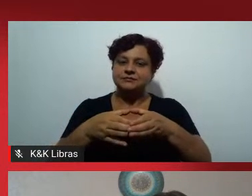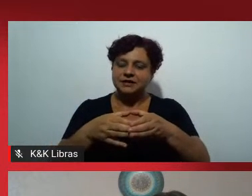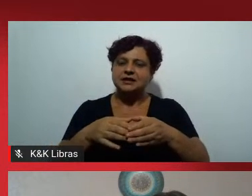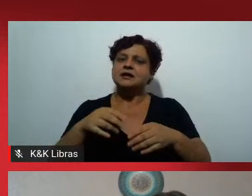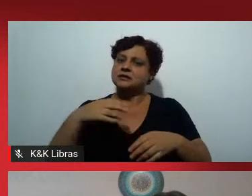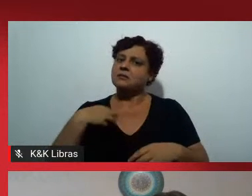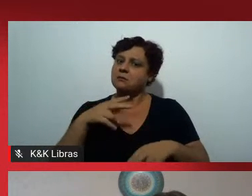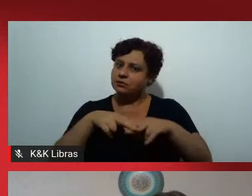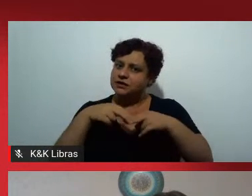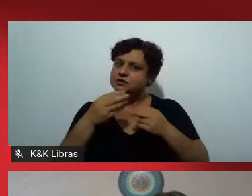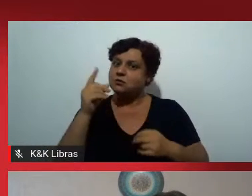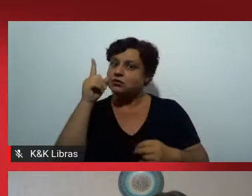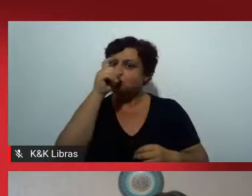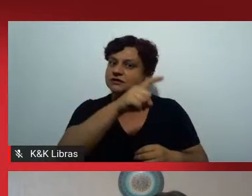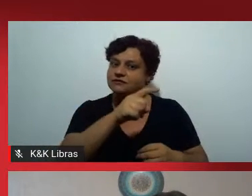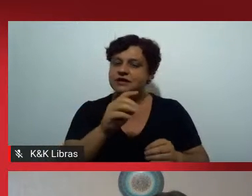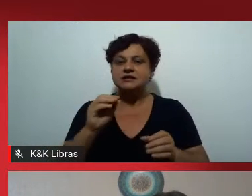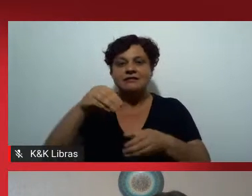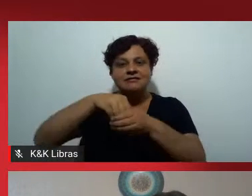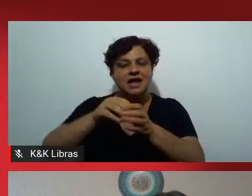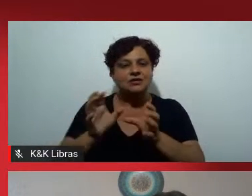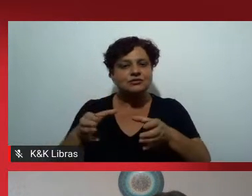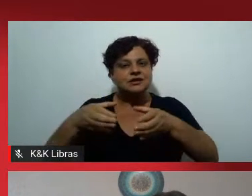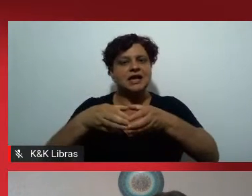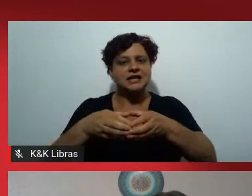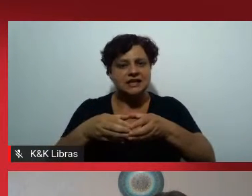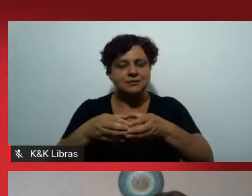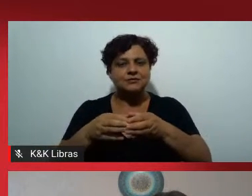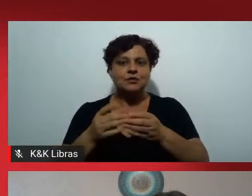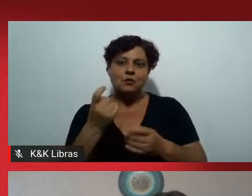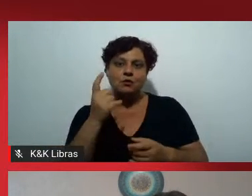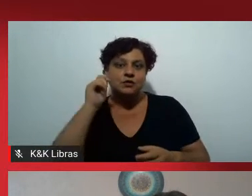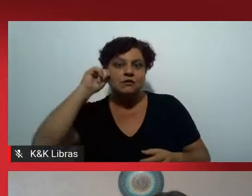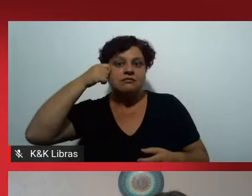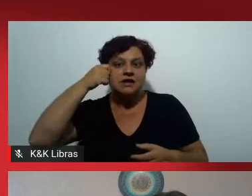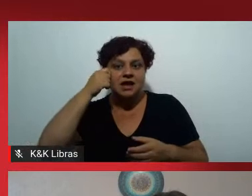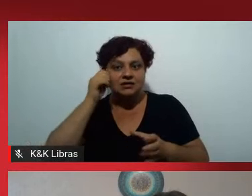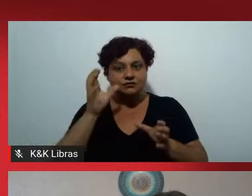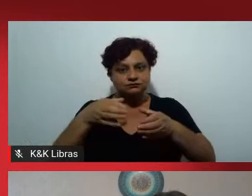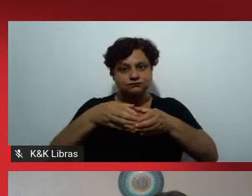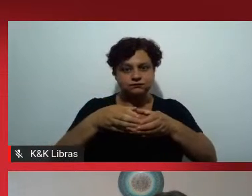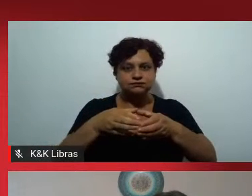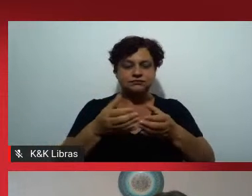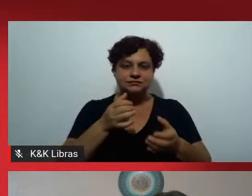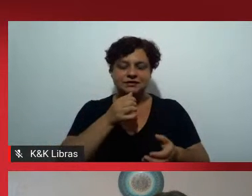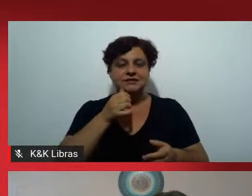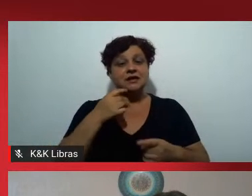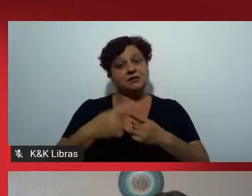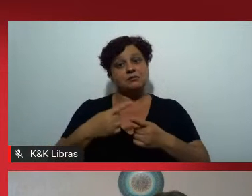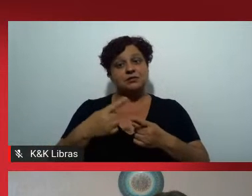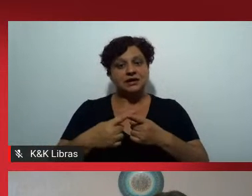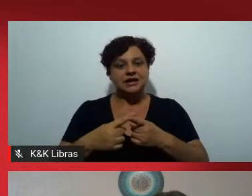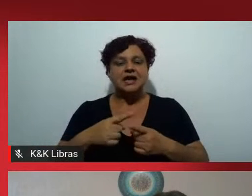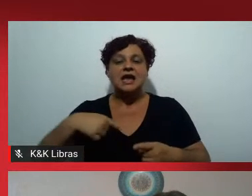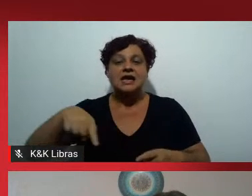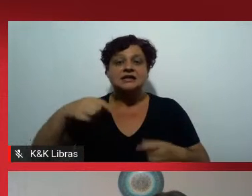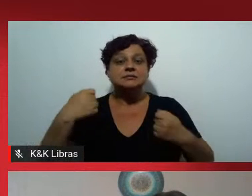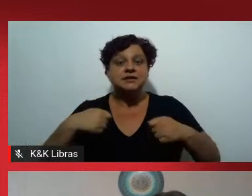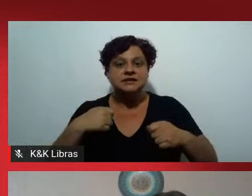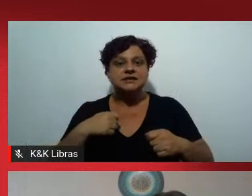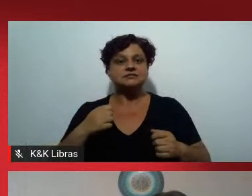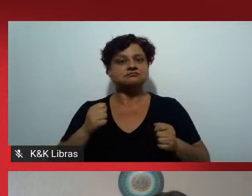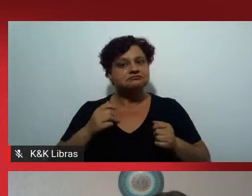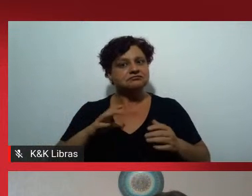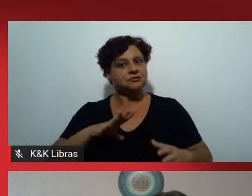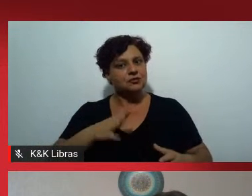so they face the weight of stereotype, which some people have unconscious stereotypes because of the things that they've seen